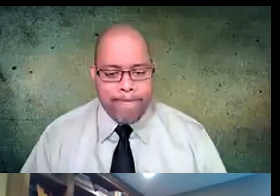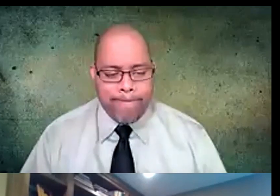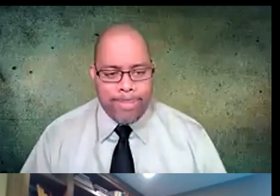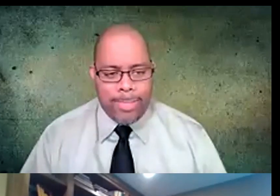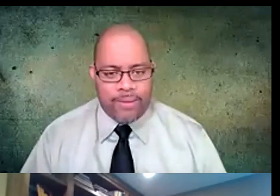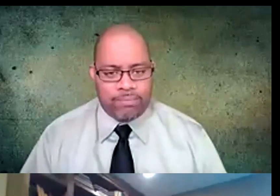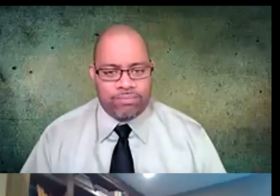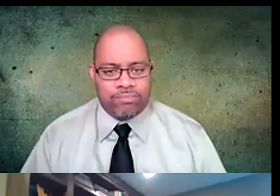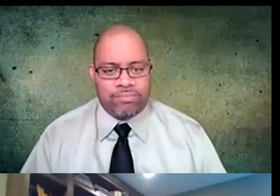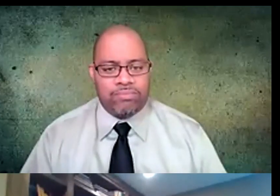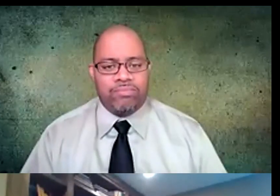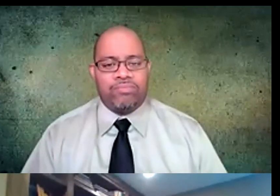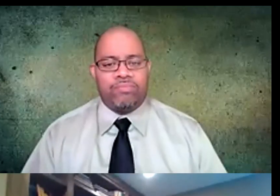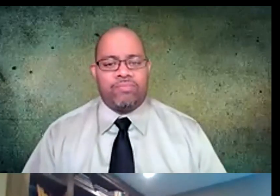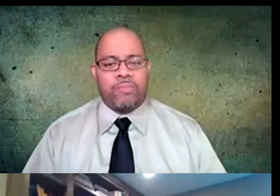Perfect, thank you.